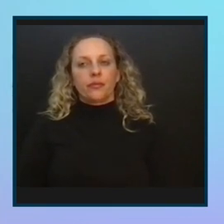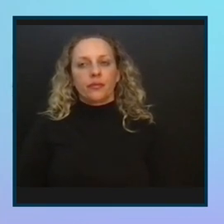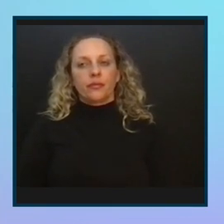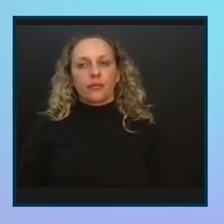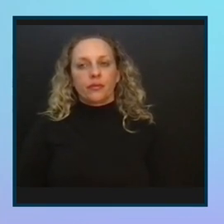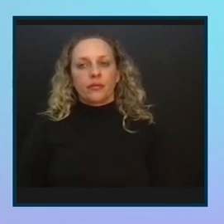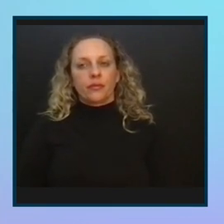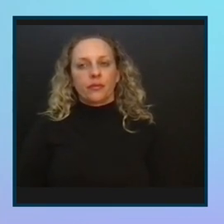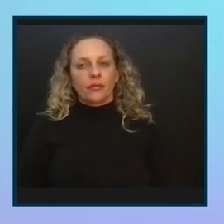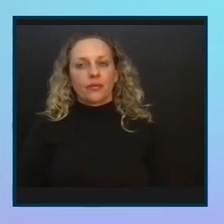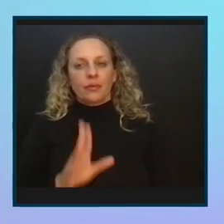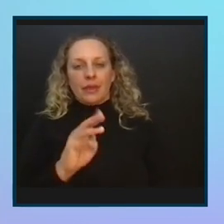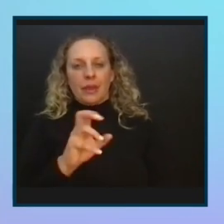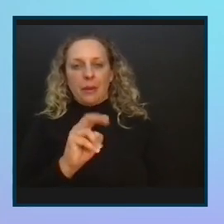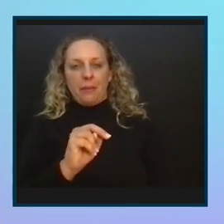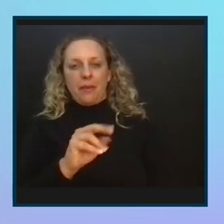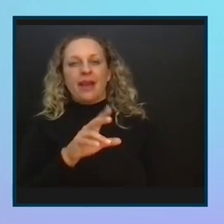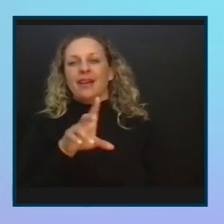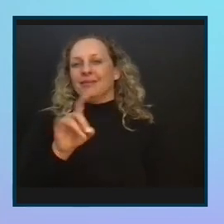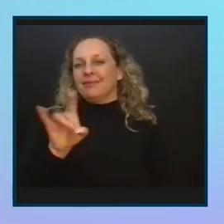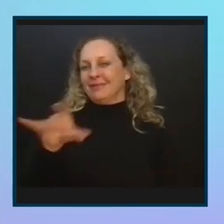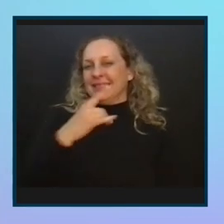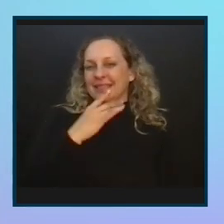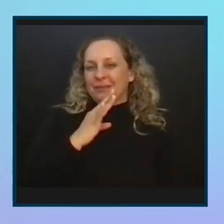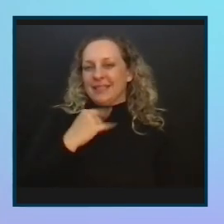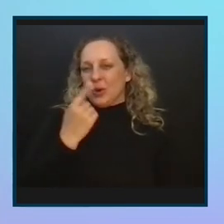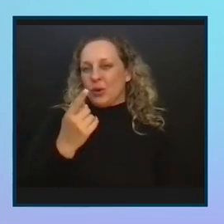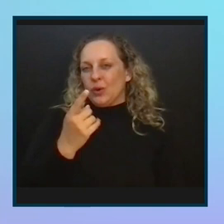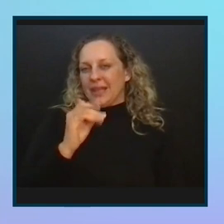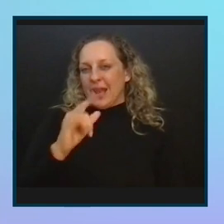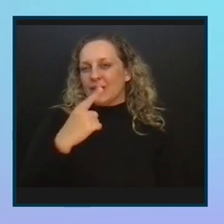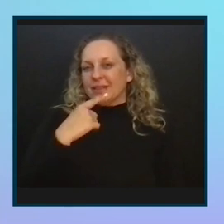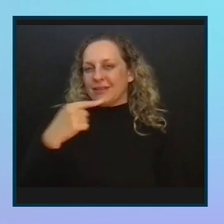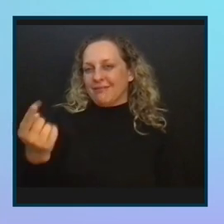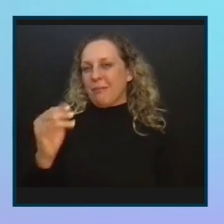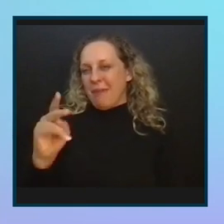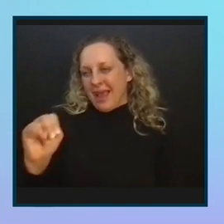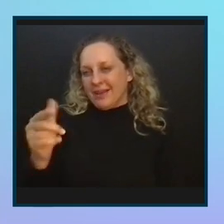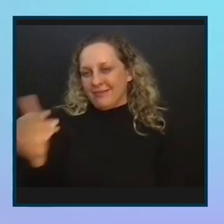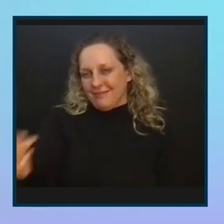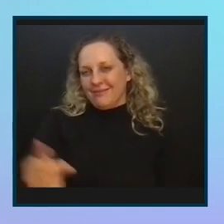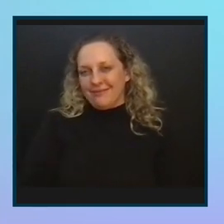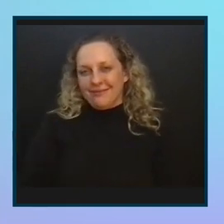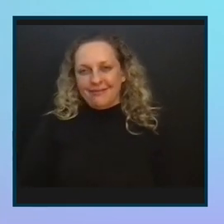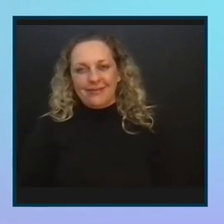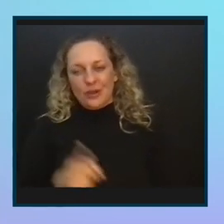I'll let you take this one, Meghan. You've been working with us one on the errors, so I'll let you take this.